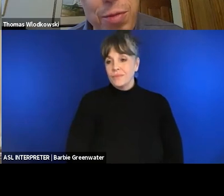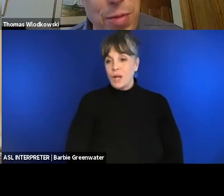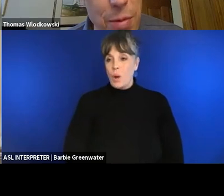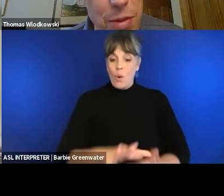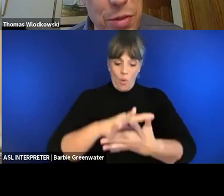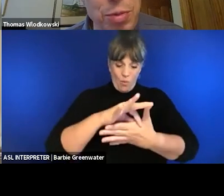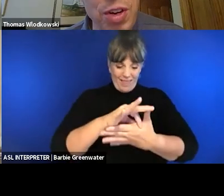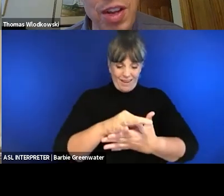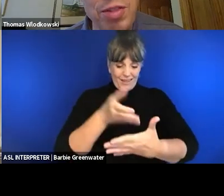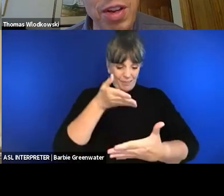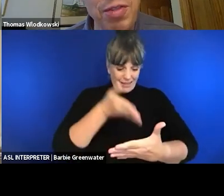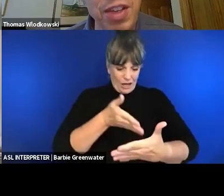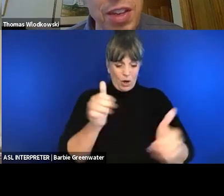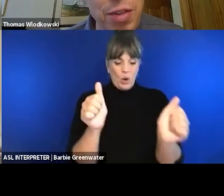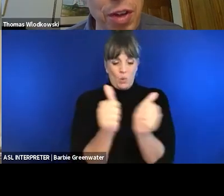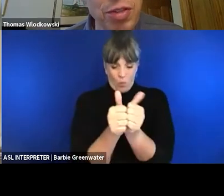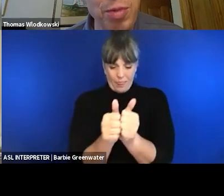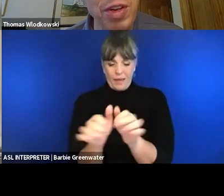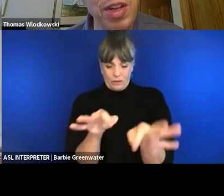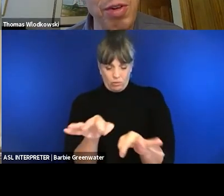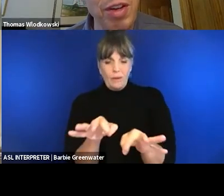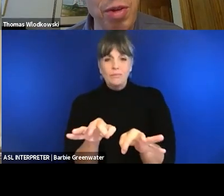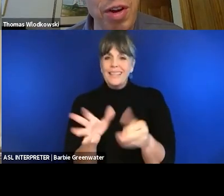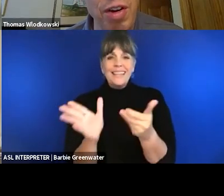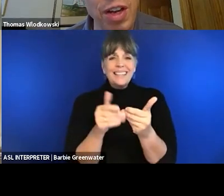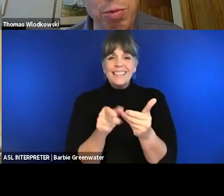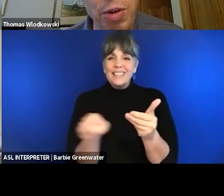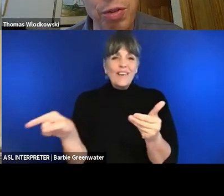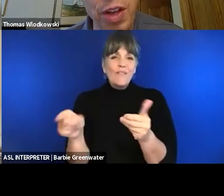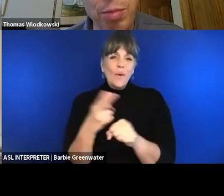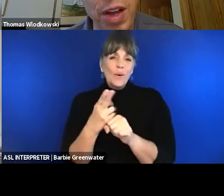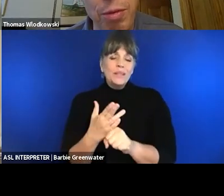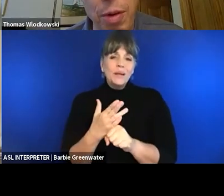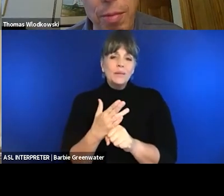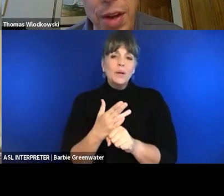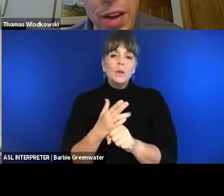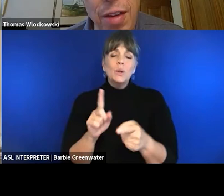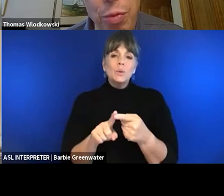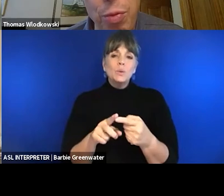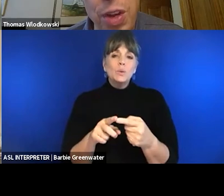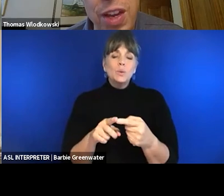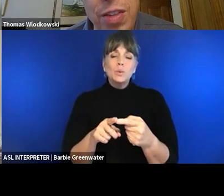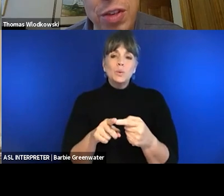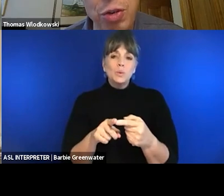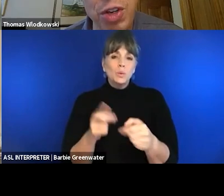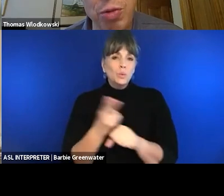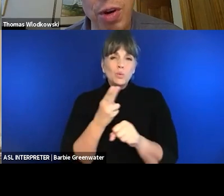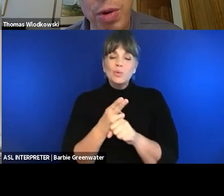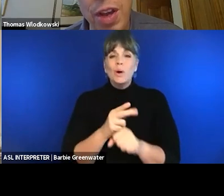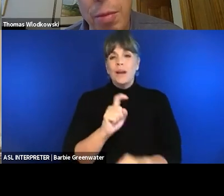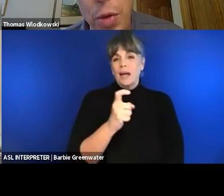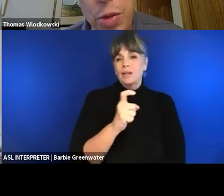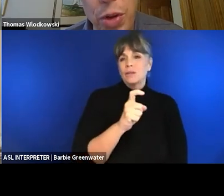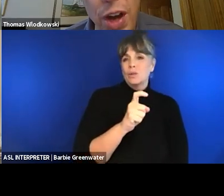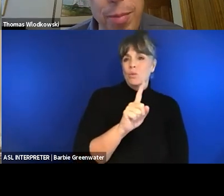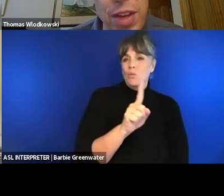if it's there with description, it's relatively easy for the consumer to interact with on our X1 or Flex platform. But if we get into the situation where we're